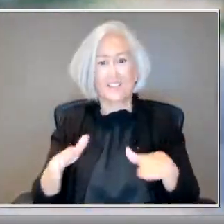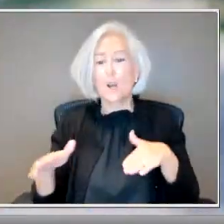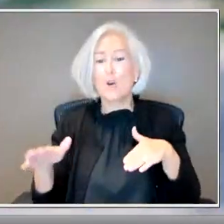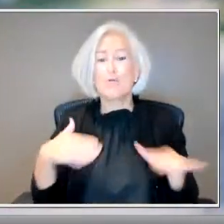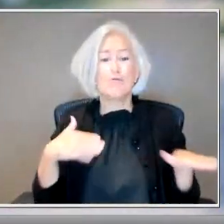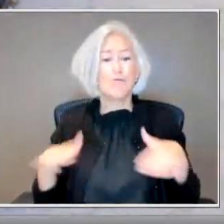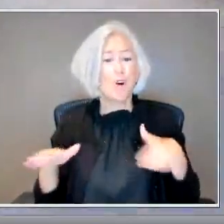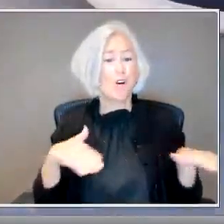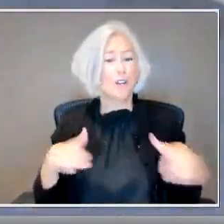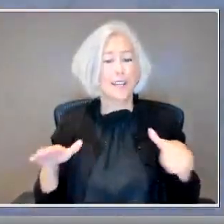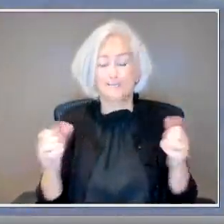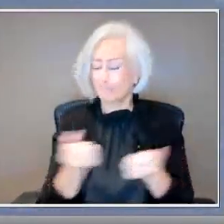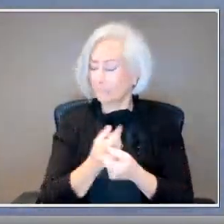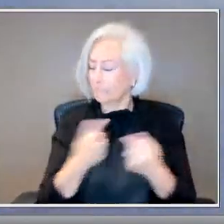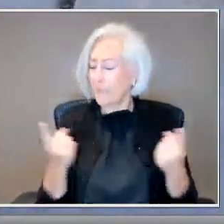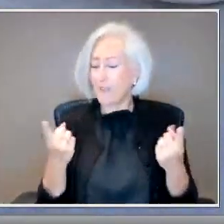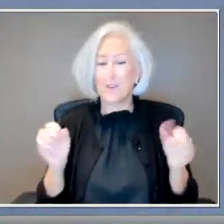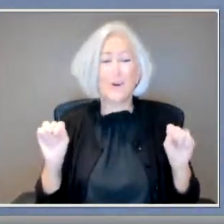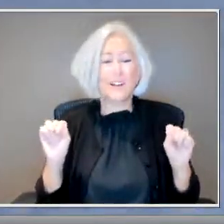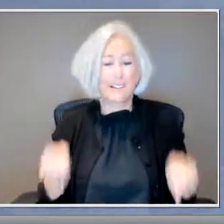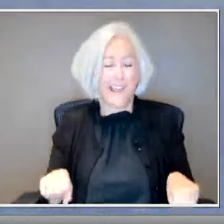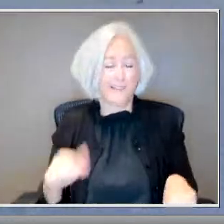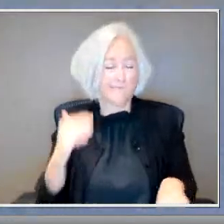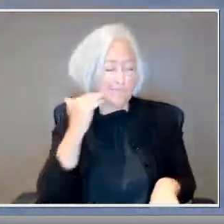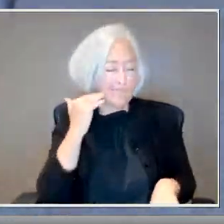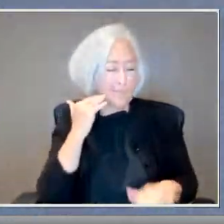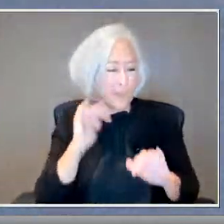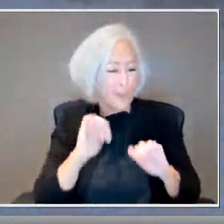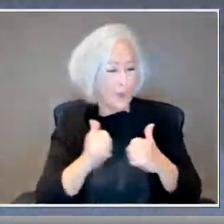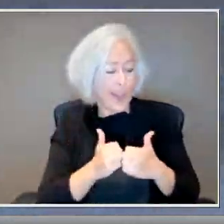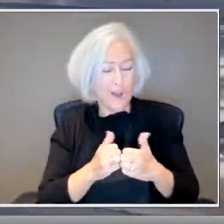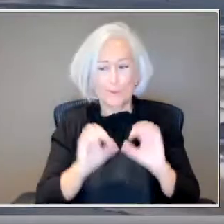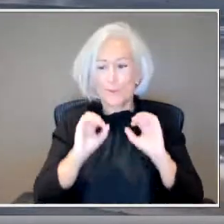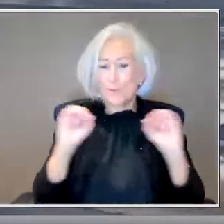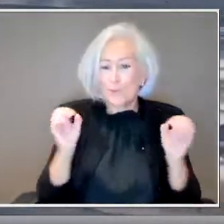all know how to do it. It doesn't take any equipment. You can do it anywhere.